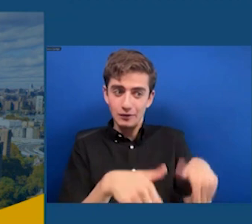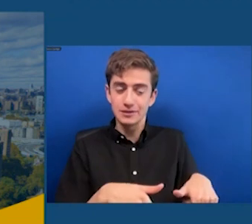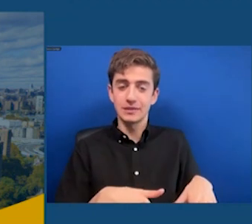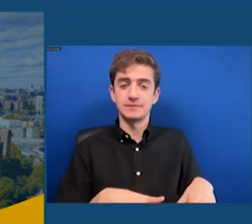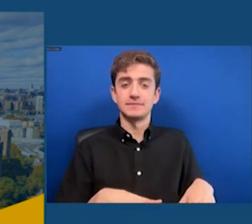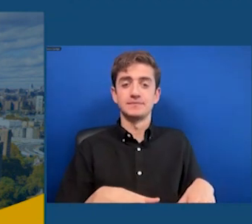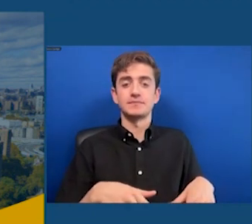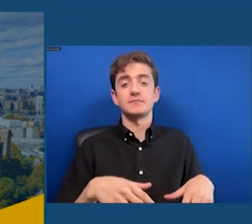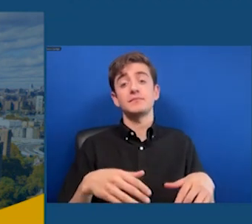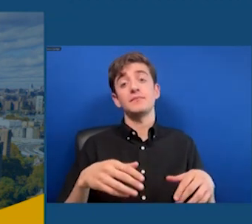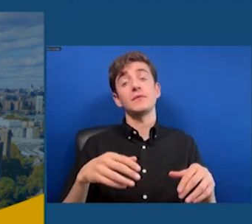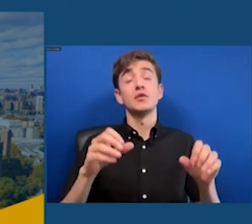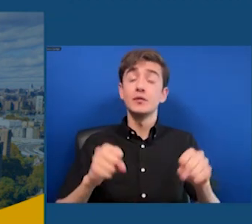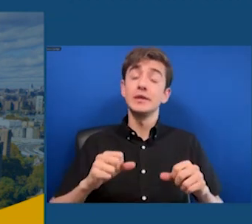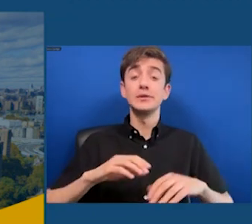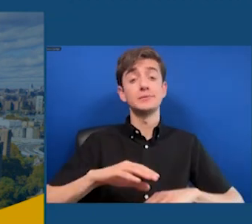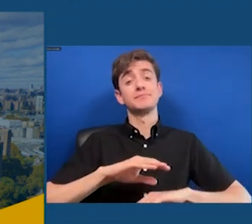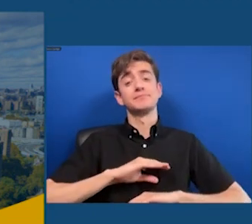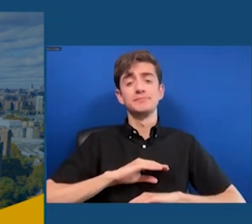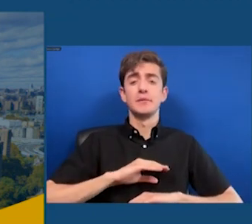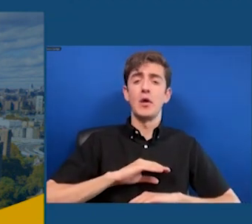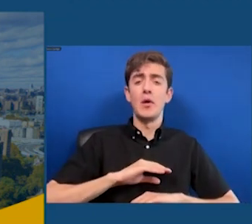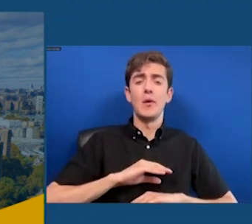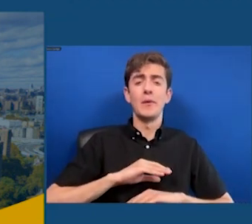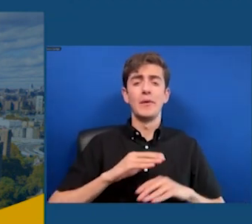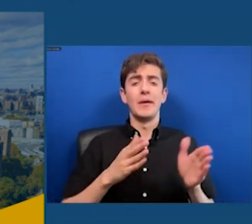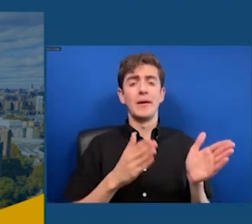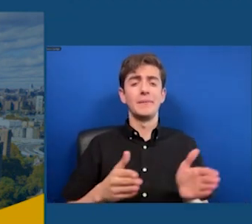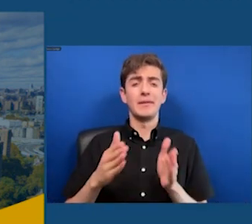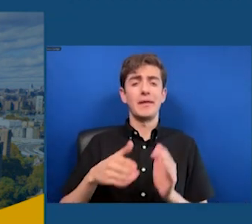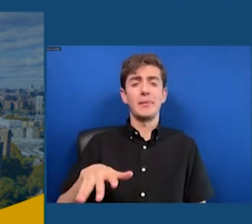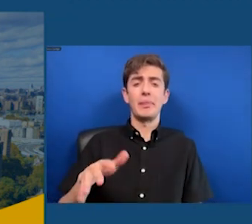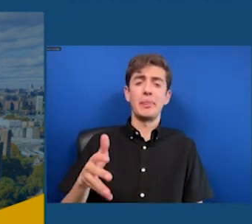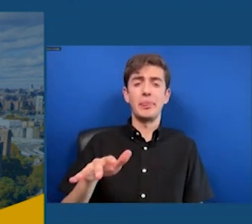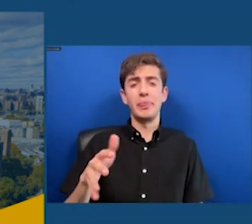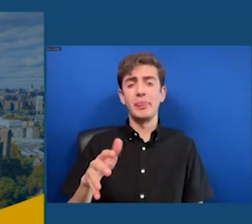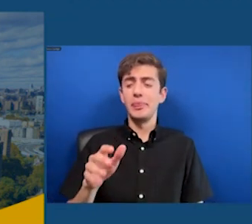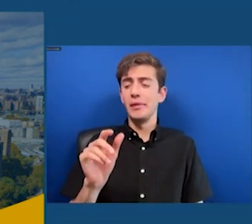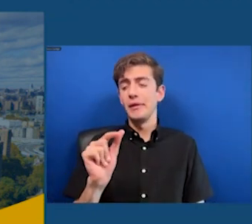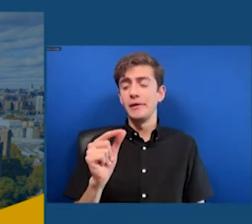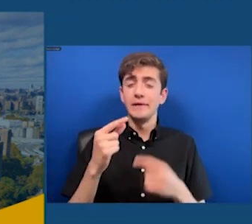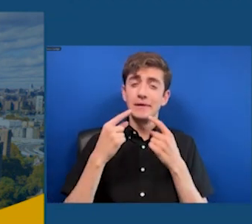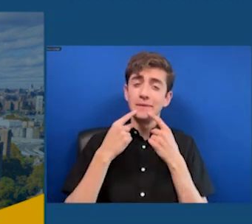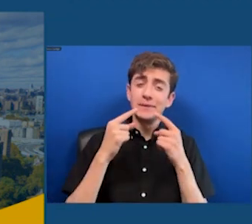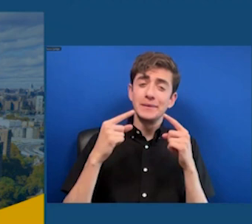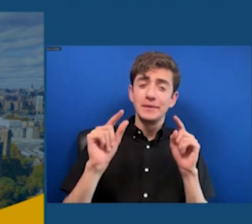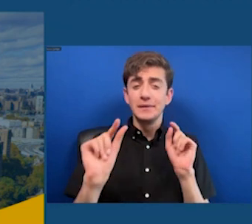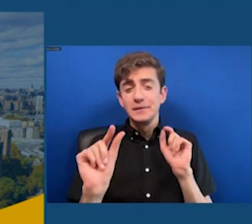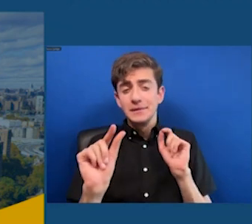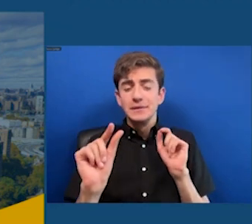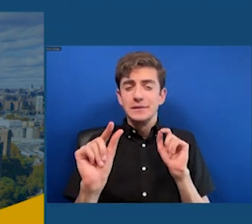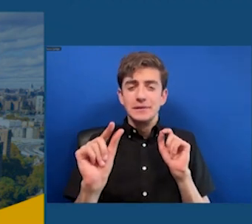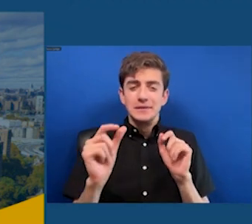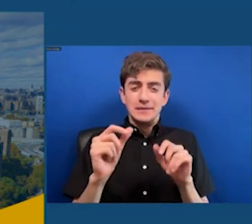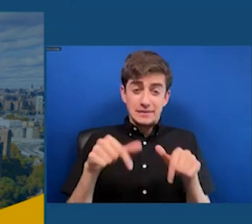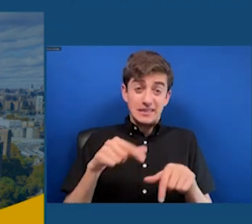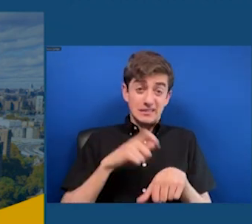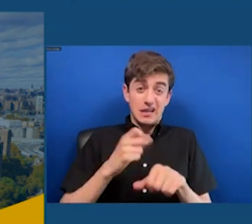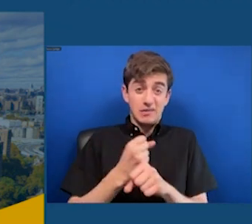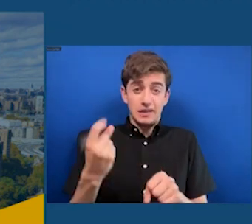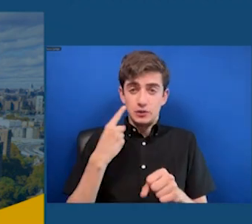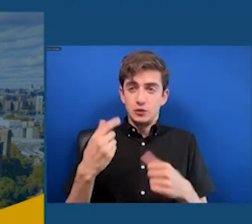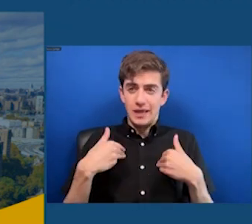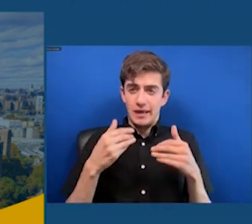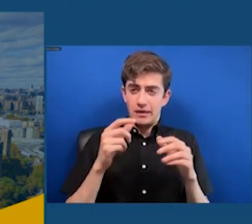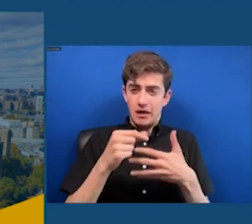and a hollow victory this time last year, but I refused to accept anything that didn't